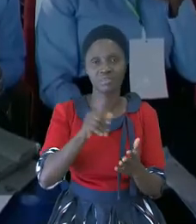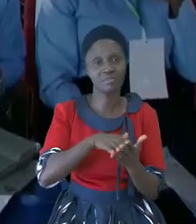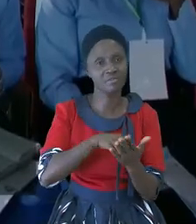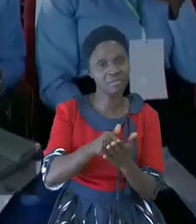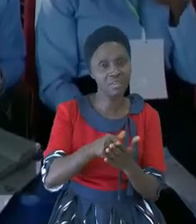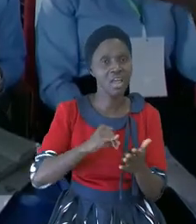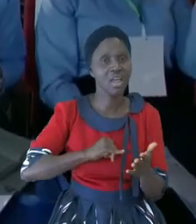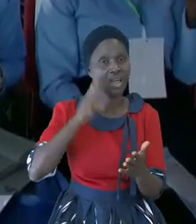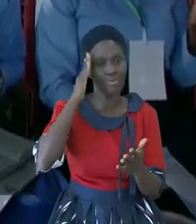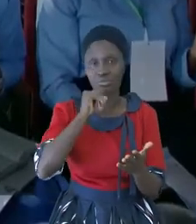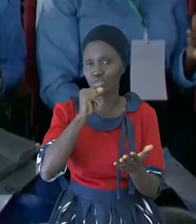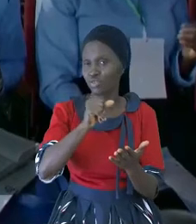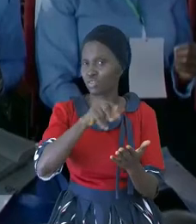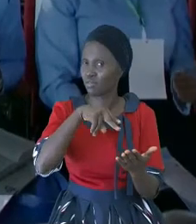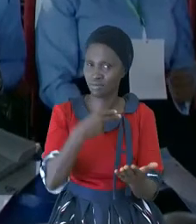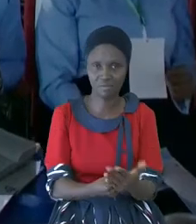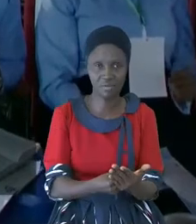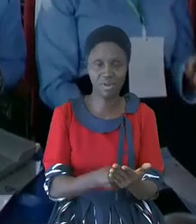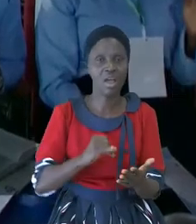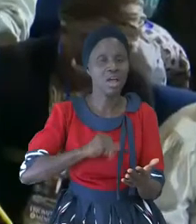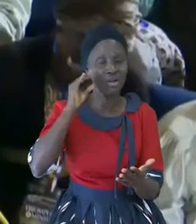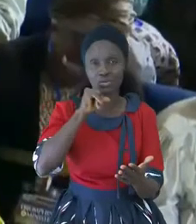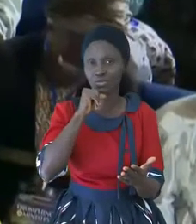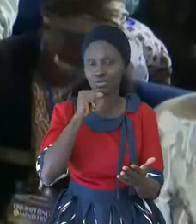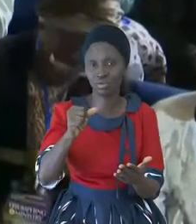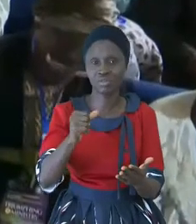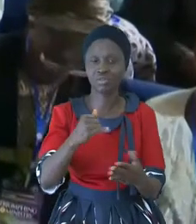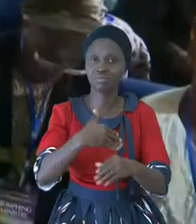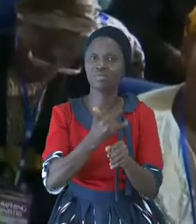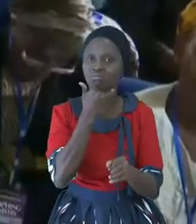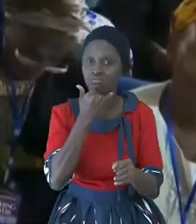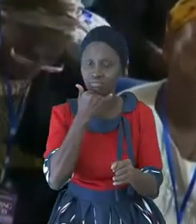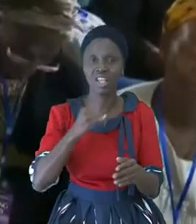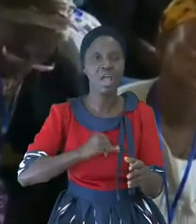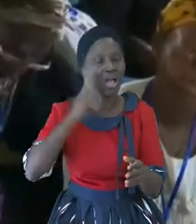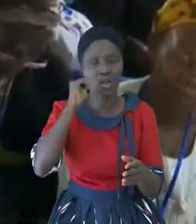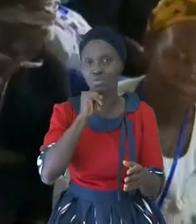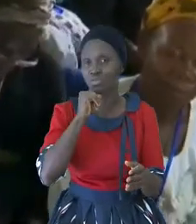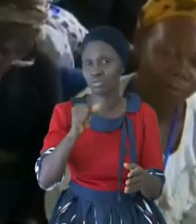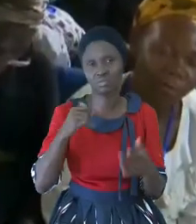will not fall. I'll not falter. I will not give up.